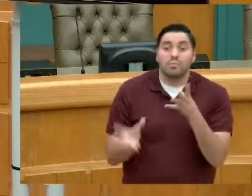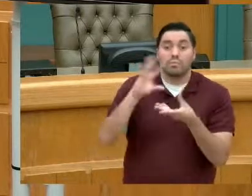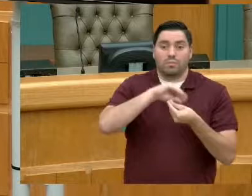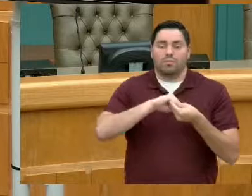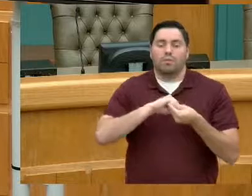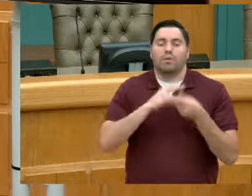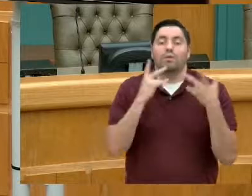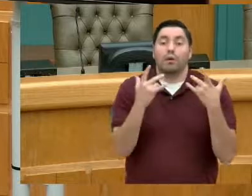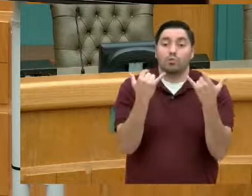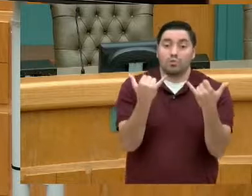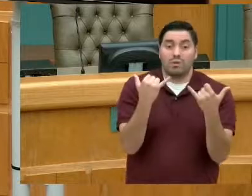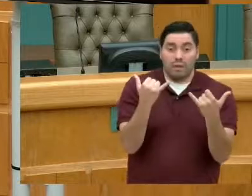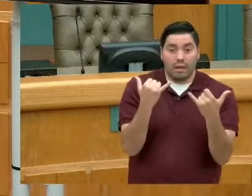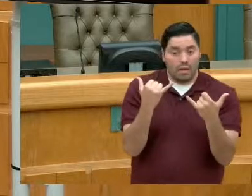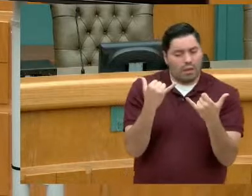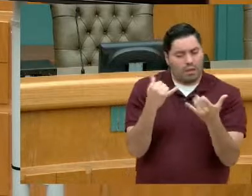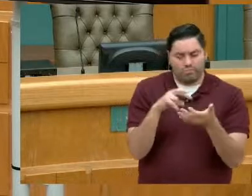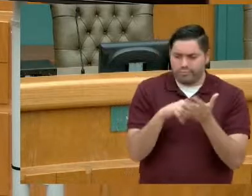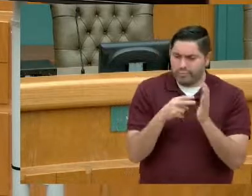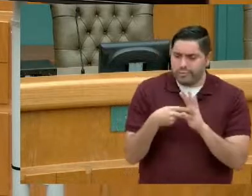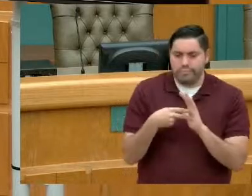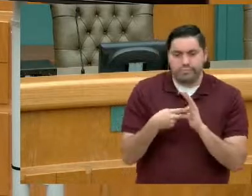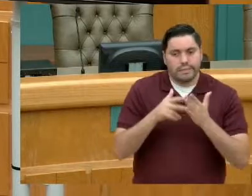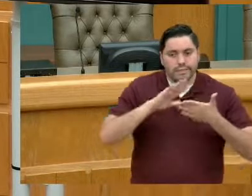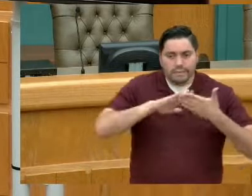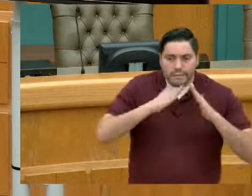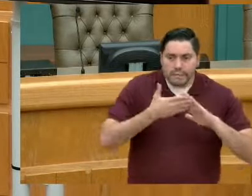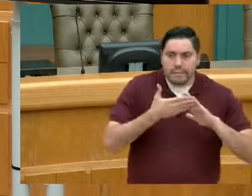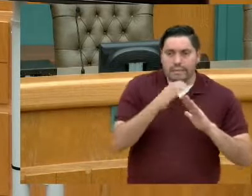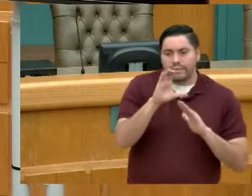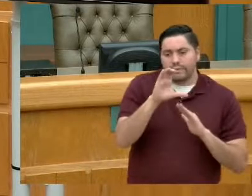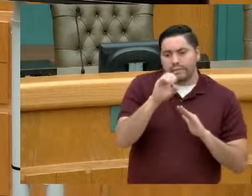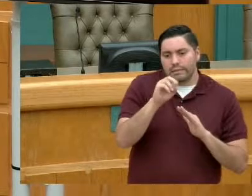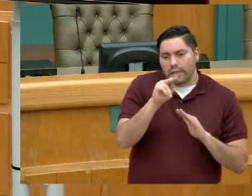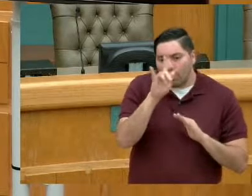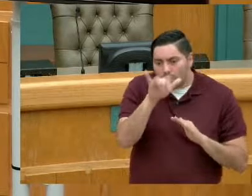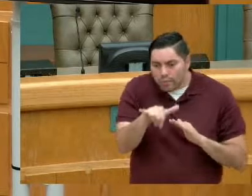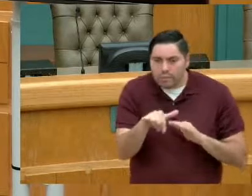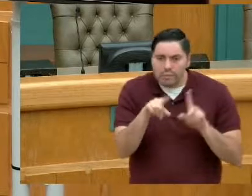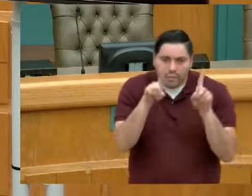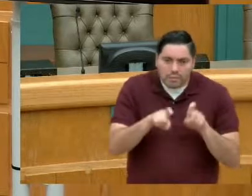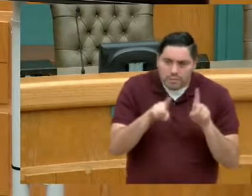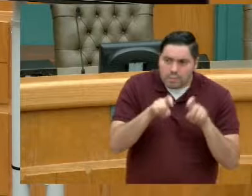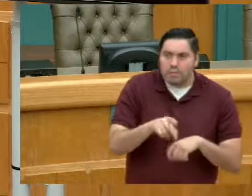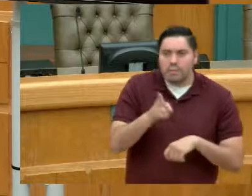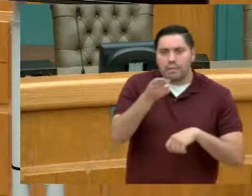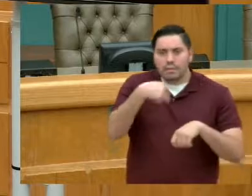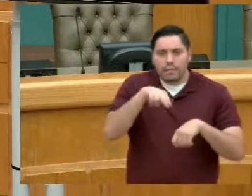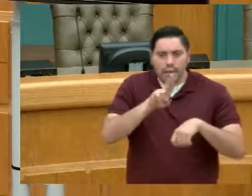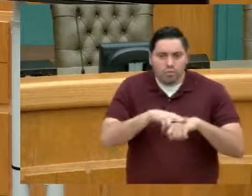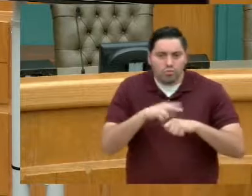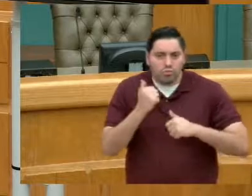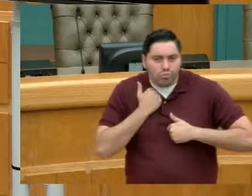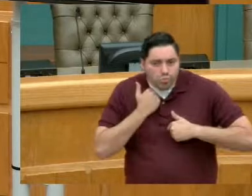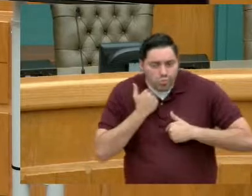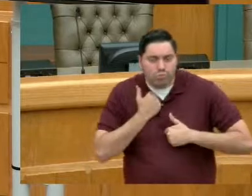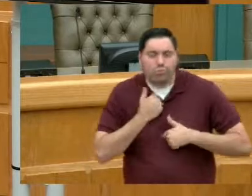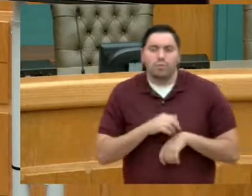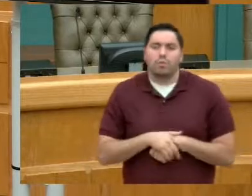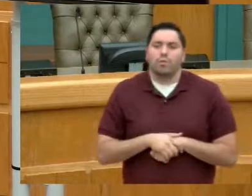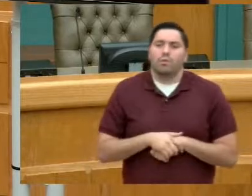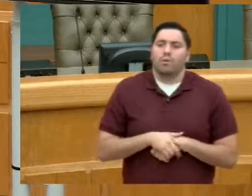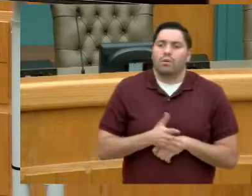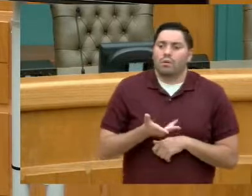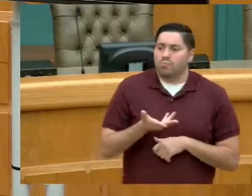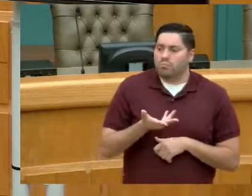today, through all means, whether it's the city-county testing drive-through site, the National Guard testing at